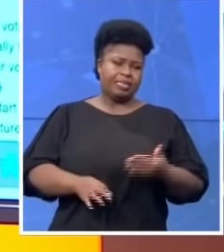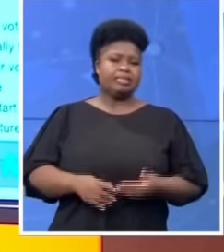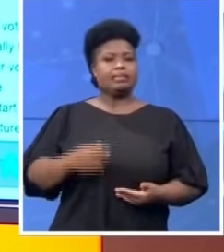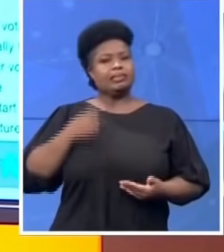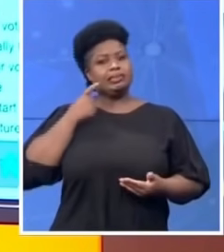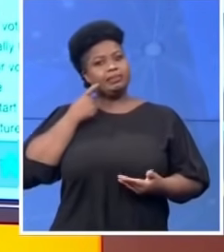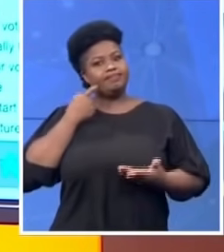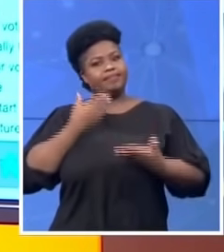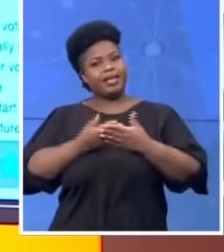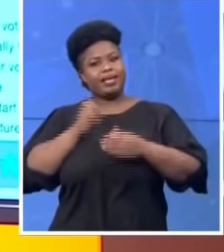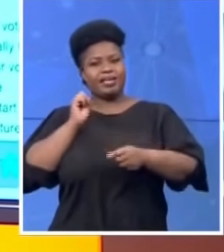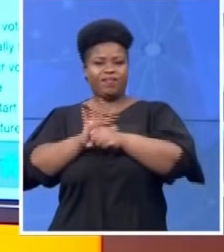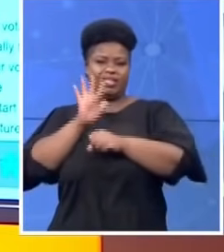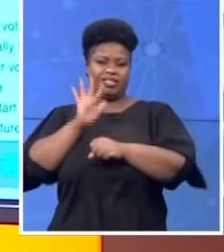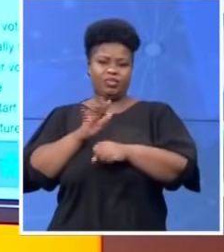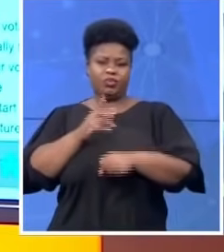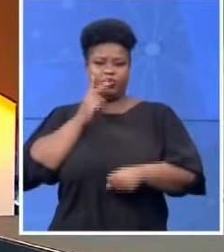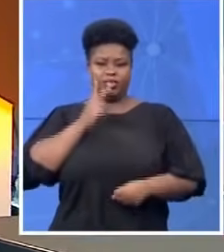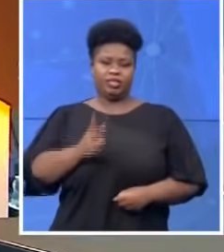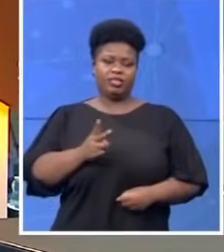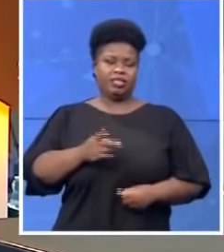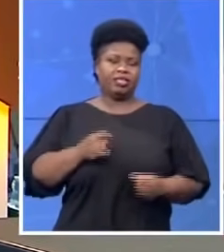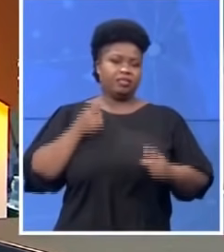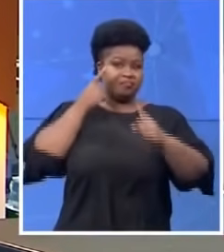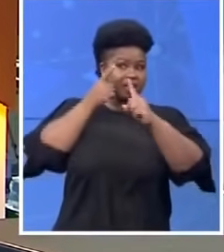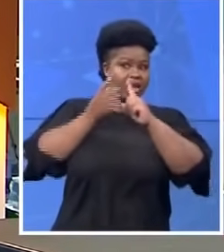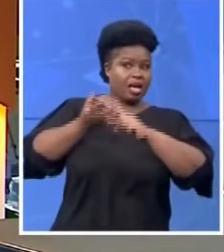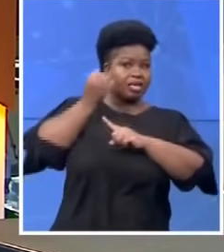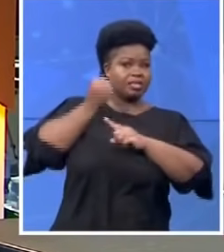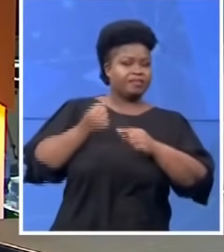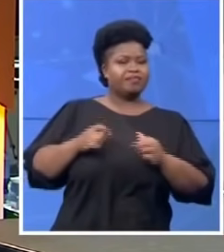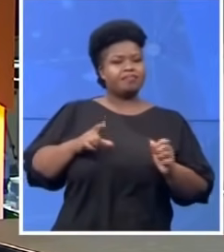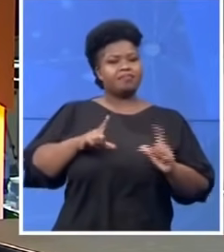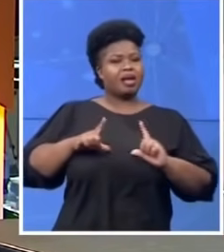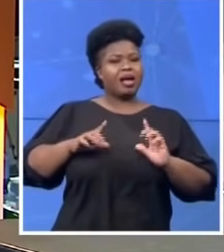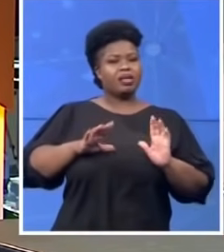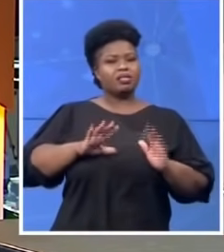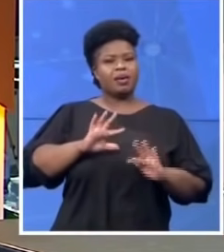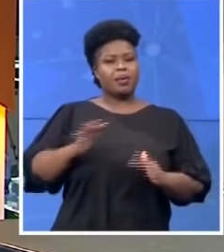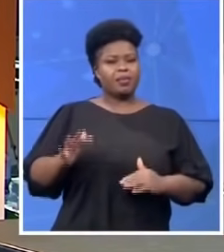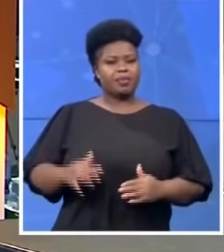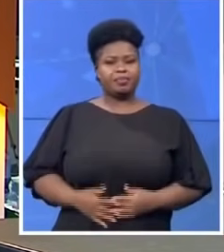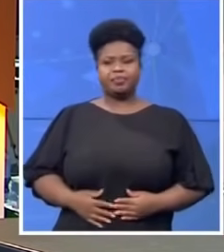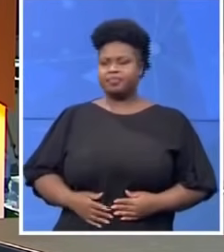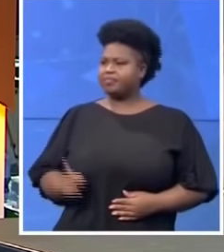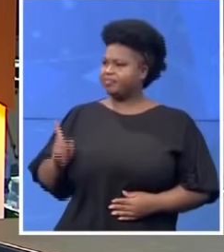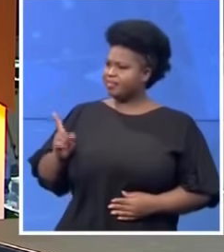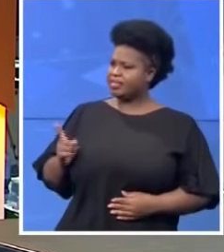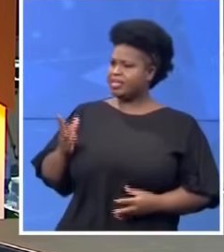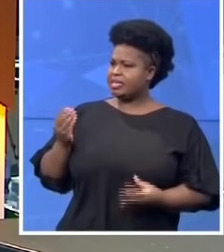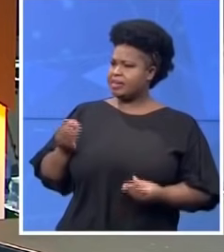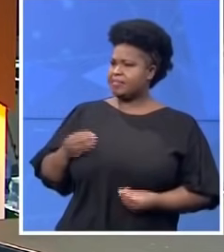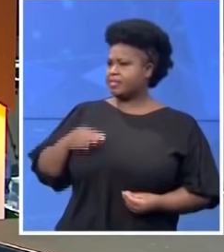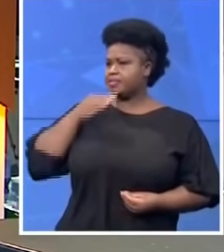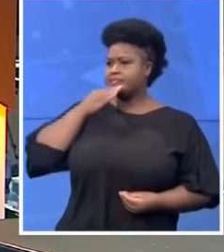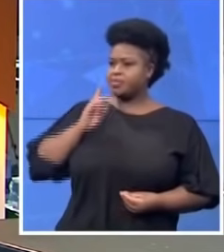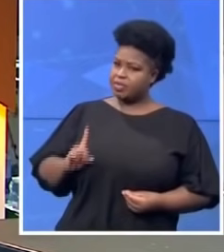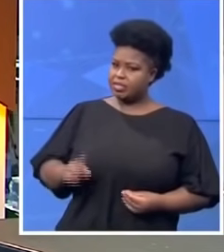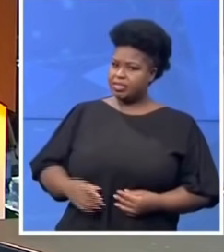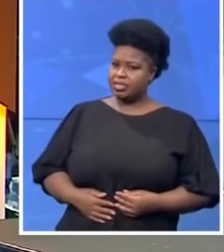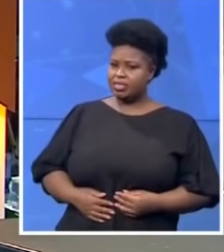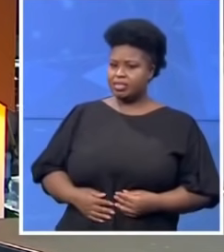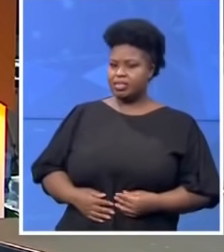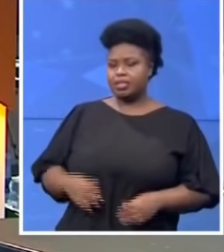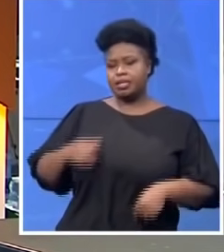projection. Typically, what do these numbers tell you about the people on the ground? Does it say anything, or